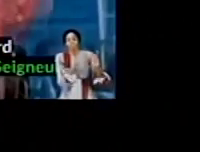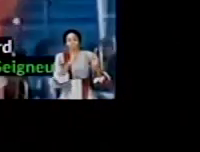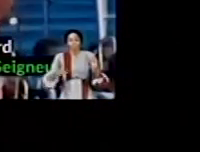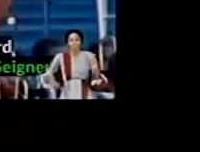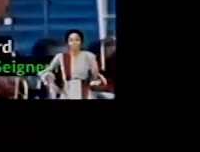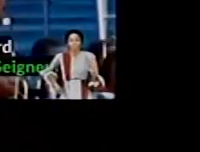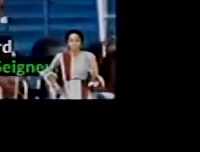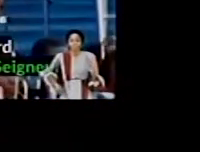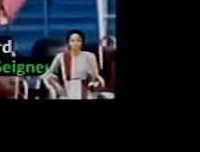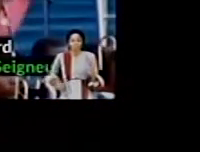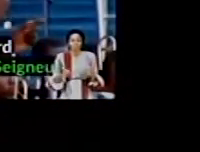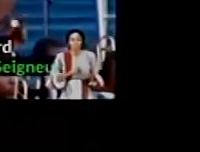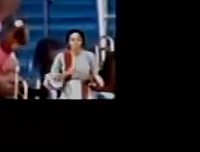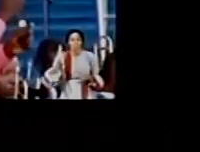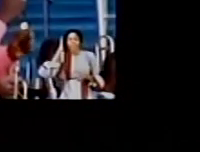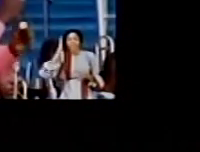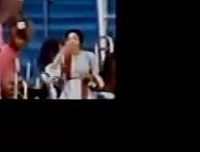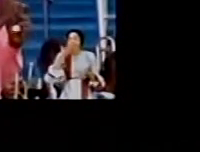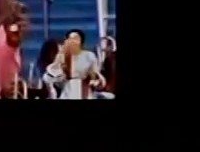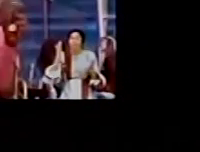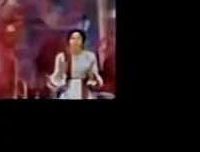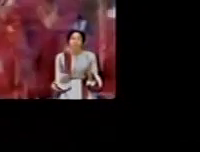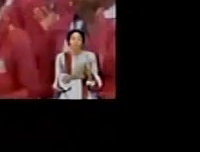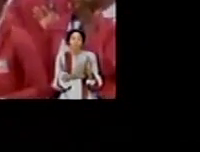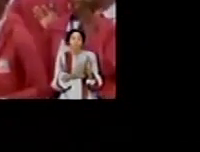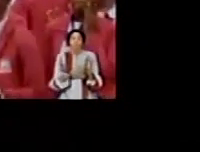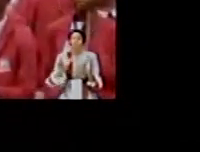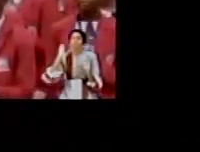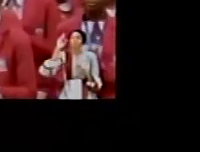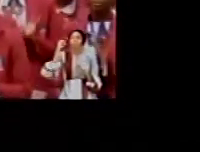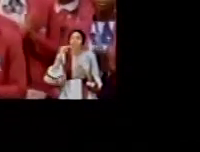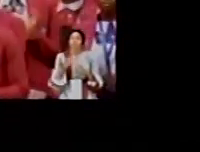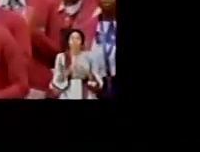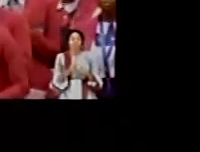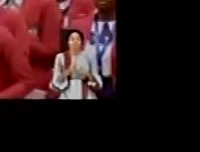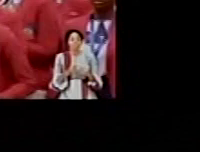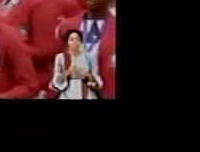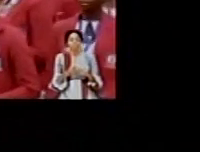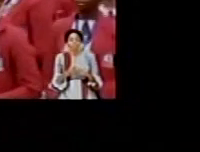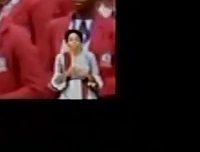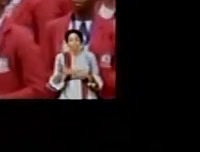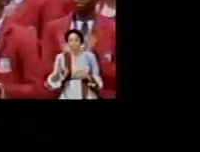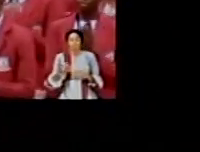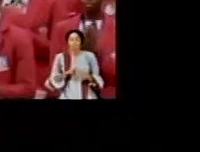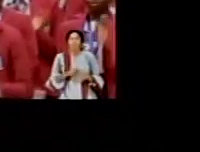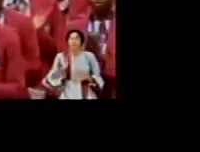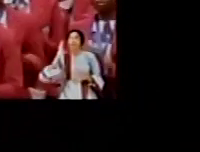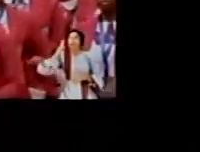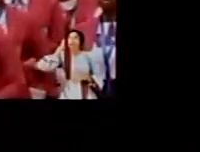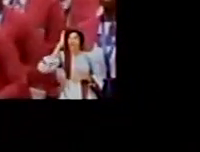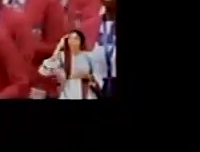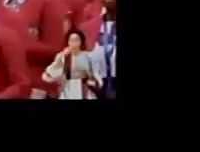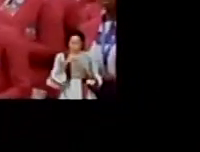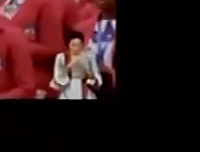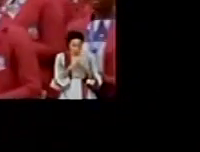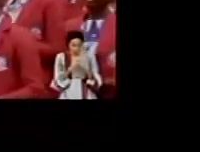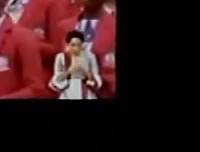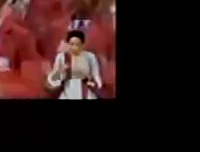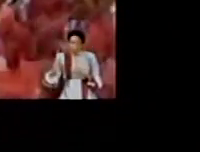And I will praise your name. I will praise your name. And I will worship you.